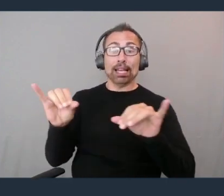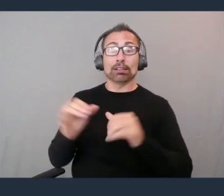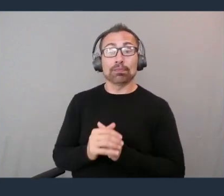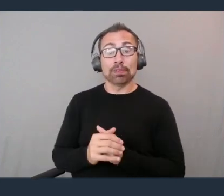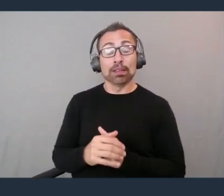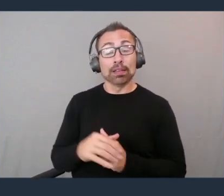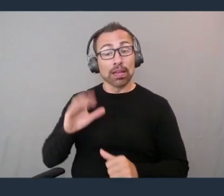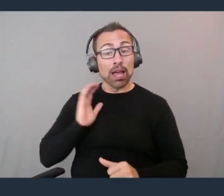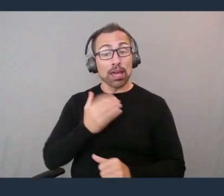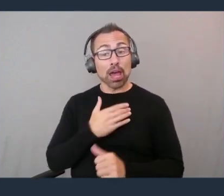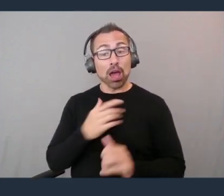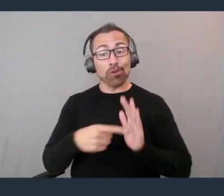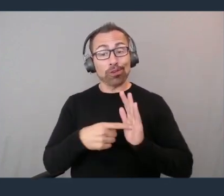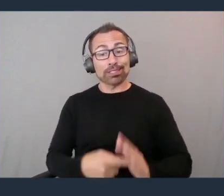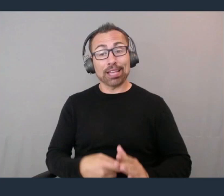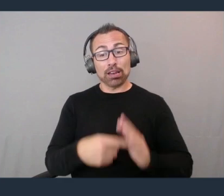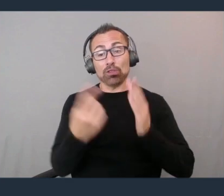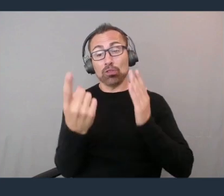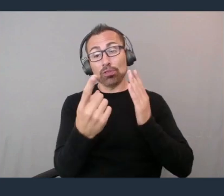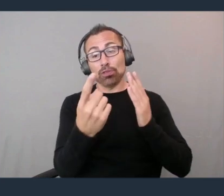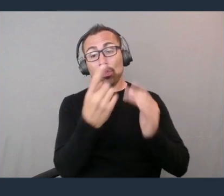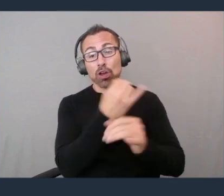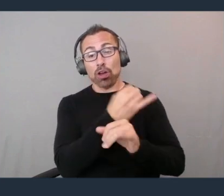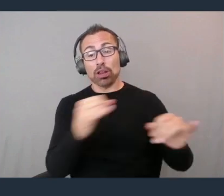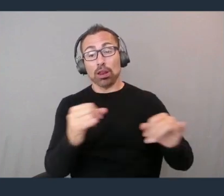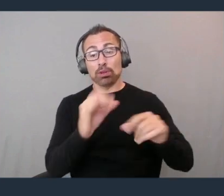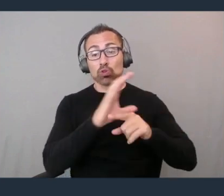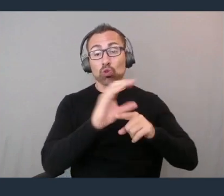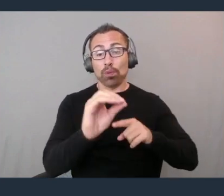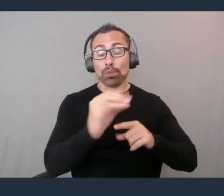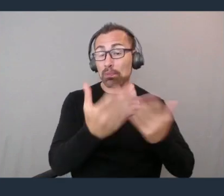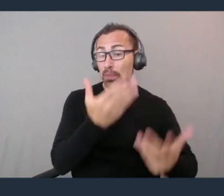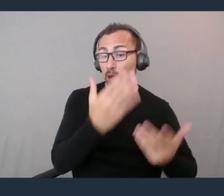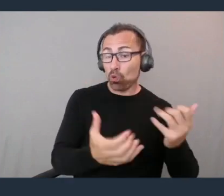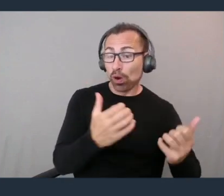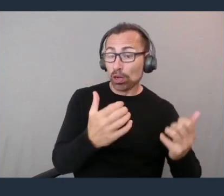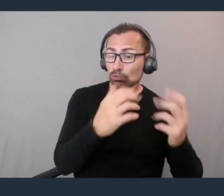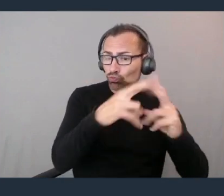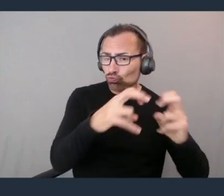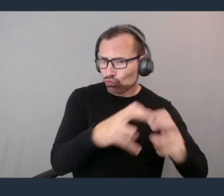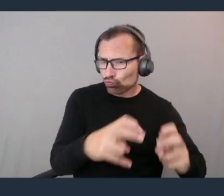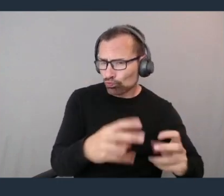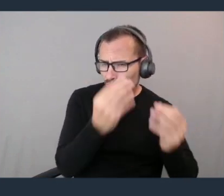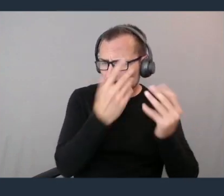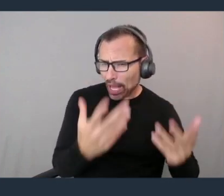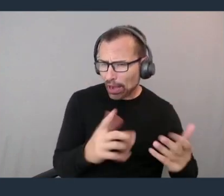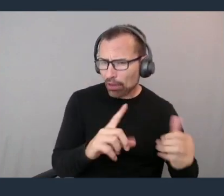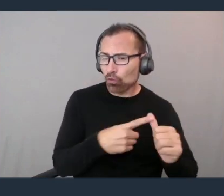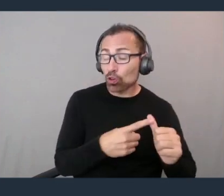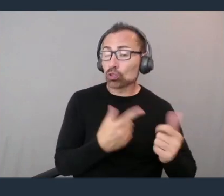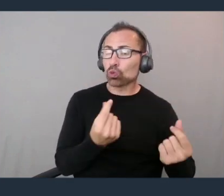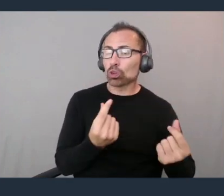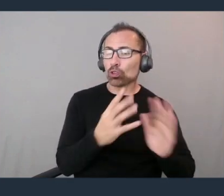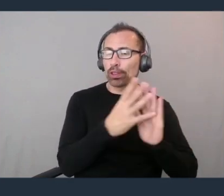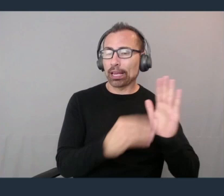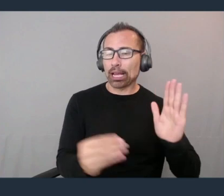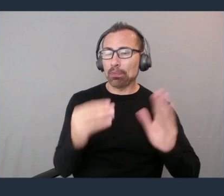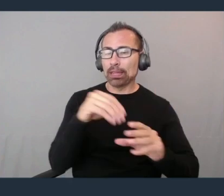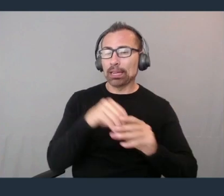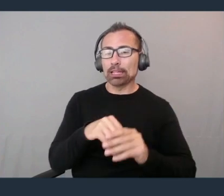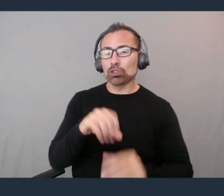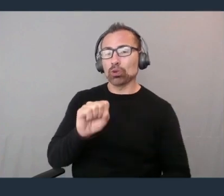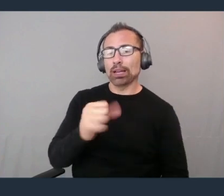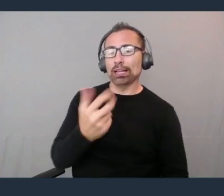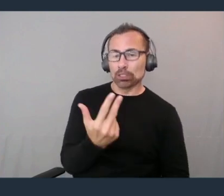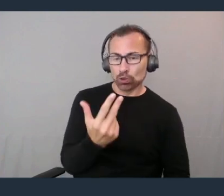Corporation may want to curate this data first, so they can copy this. So they copy the data into S3 standard storage class